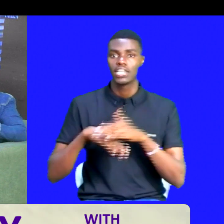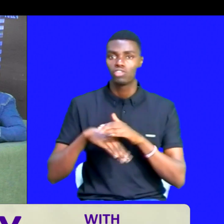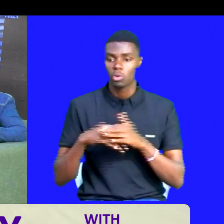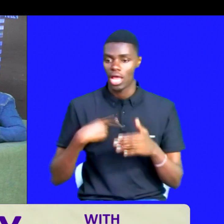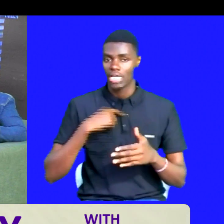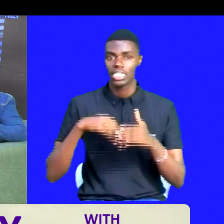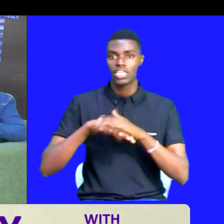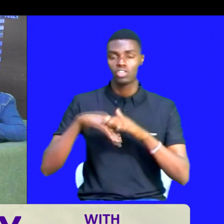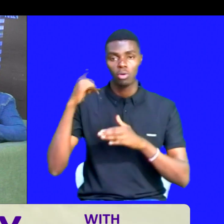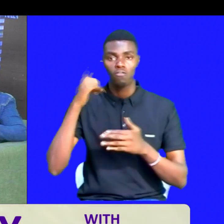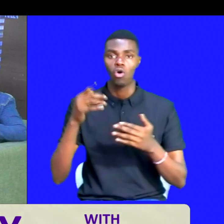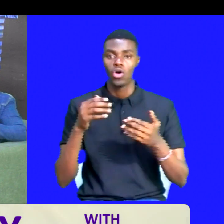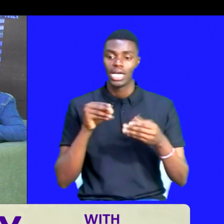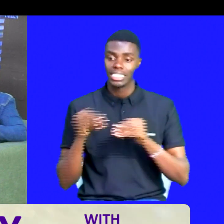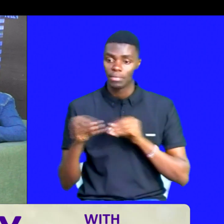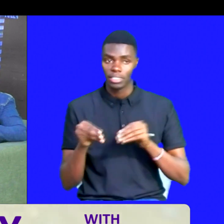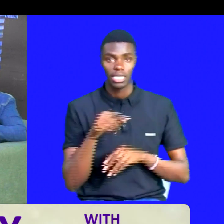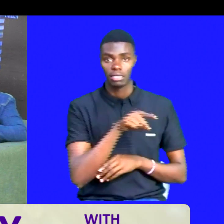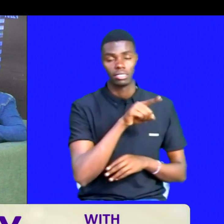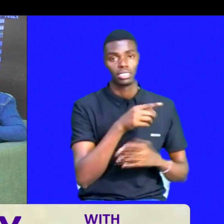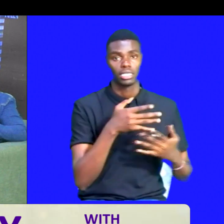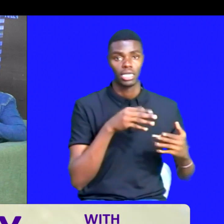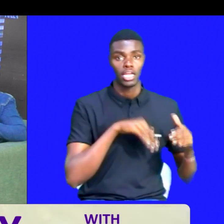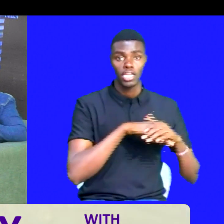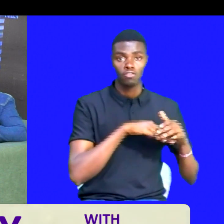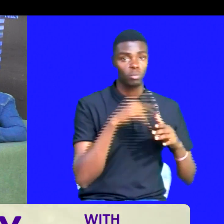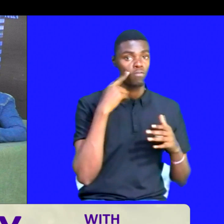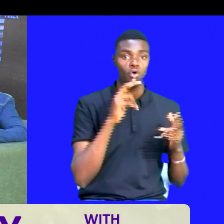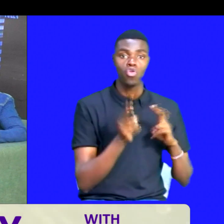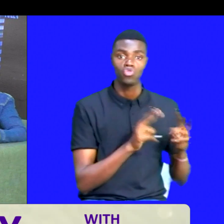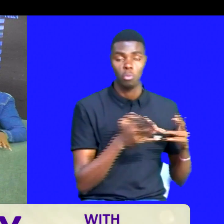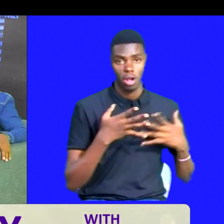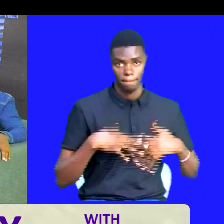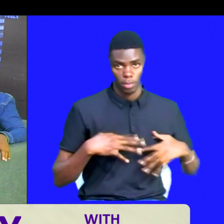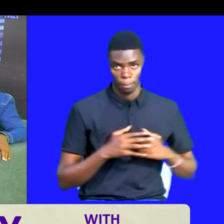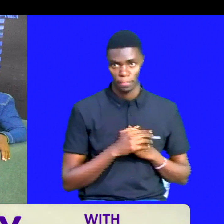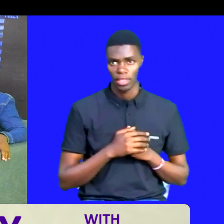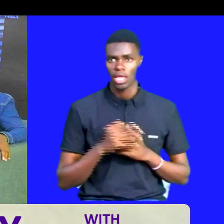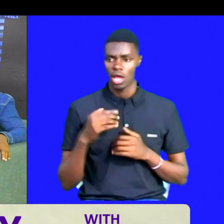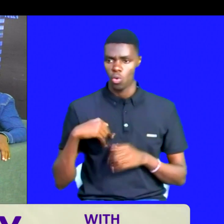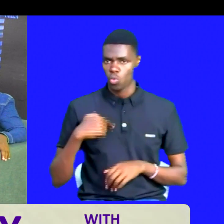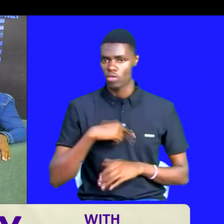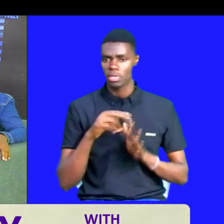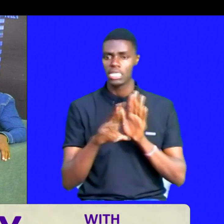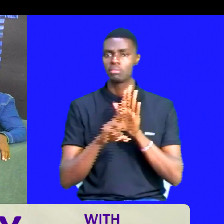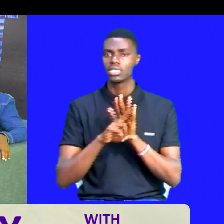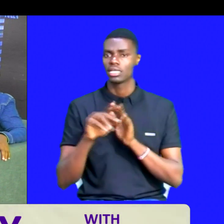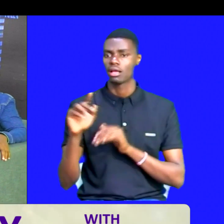for disability. Yes. And those are the football for those people that don't have any disability. Right. We've been representing the country for the